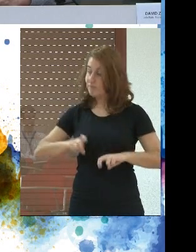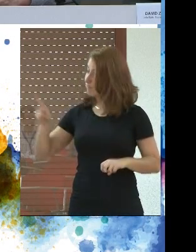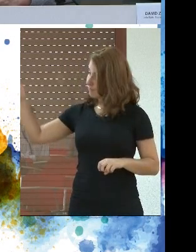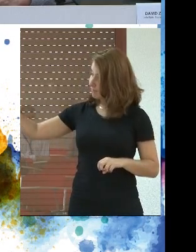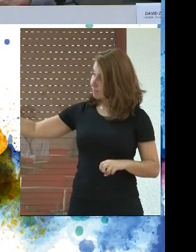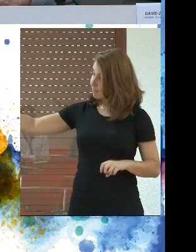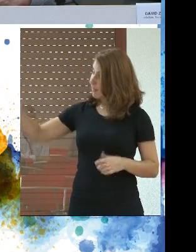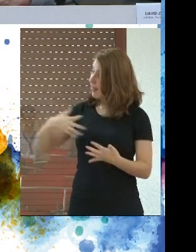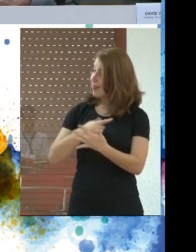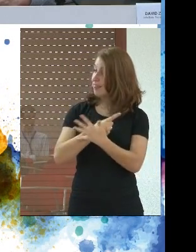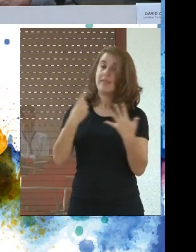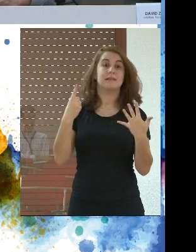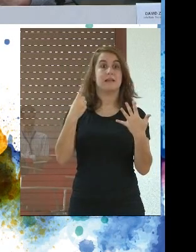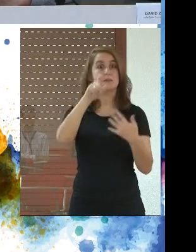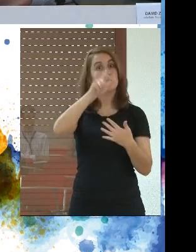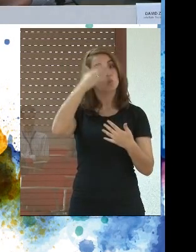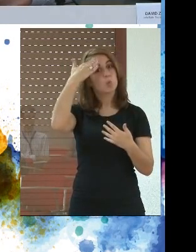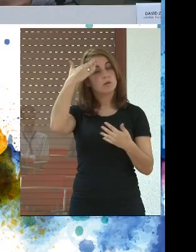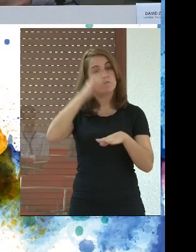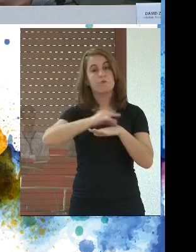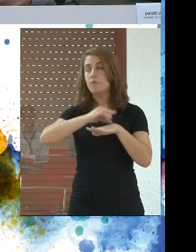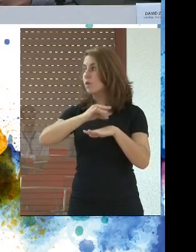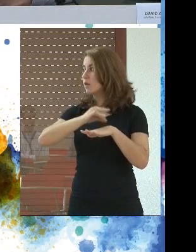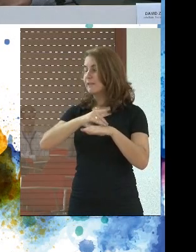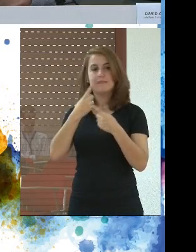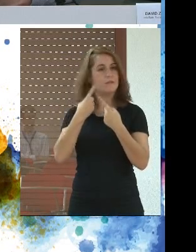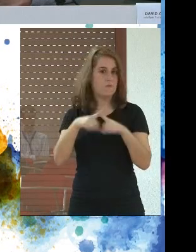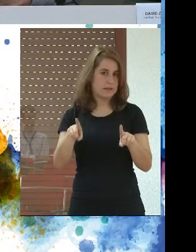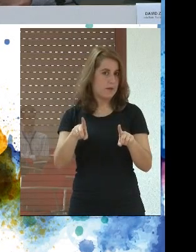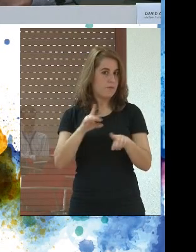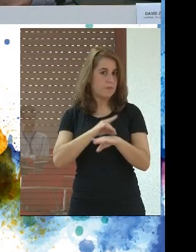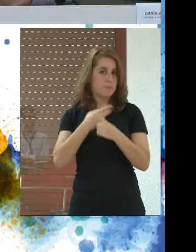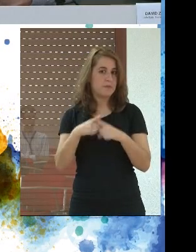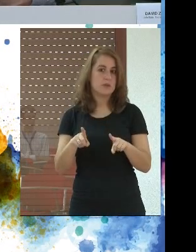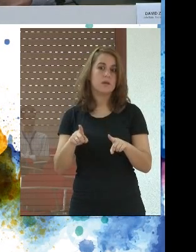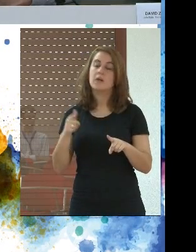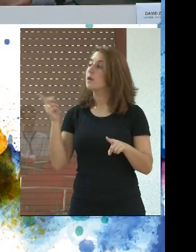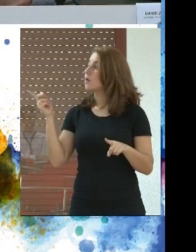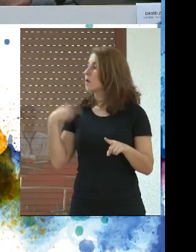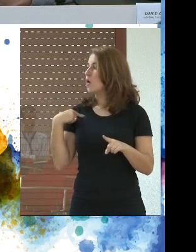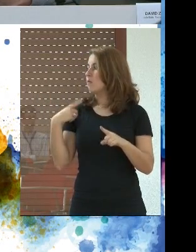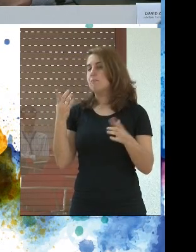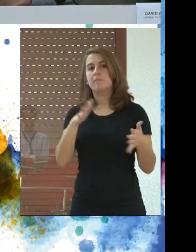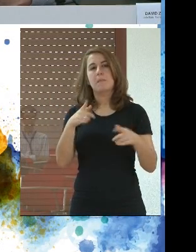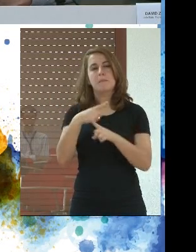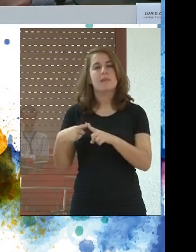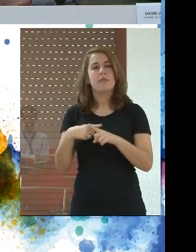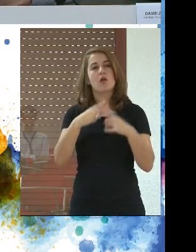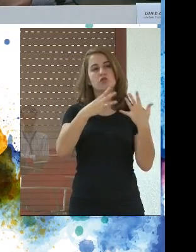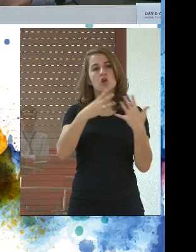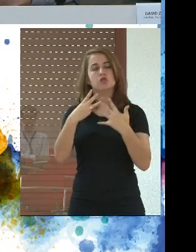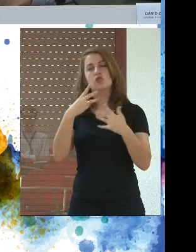see here, with 16 subjects with multiple sclerosis. This is a different illness. They had an